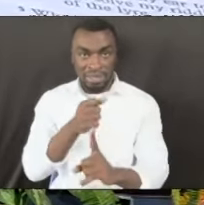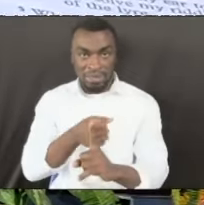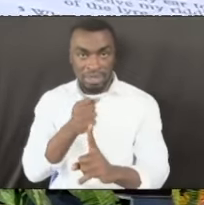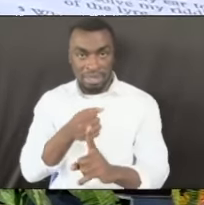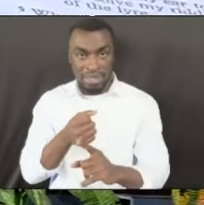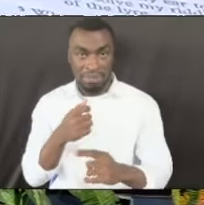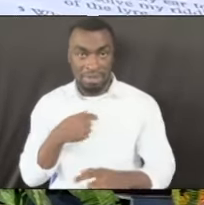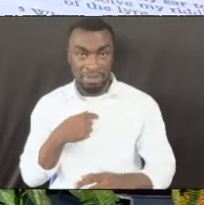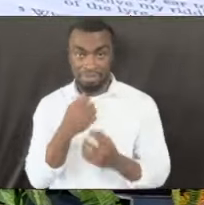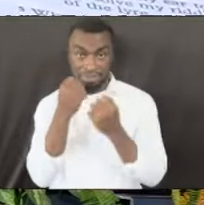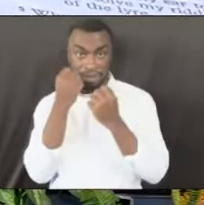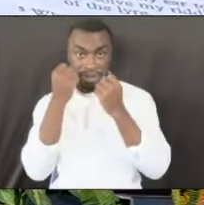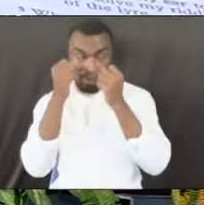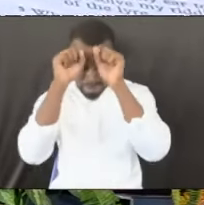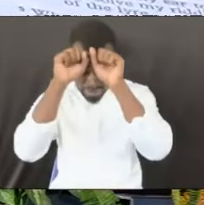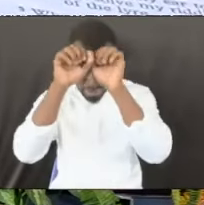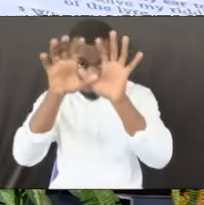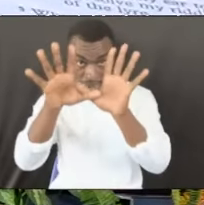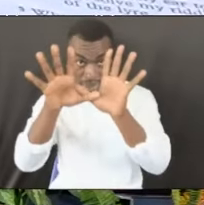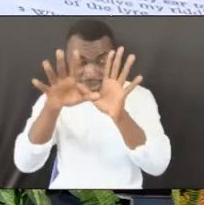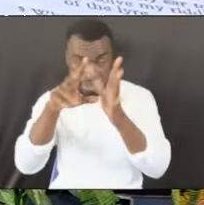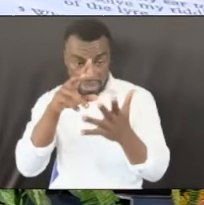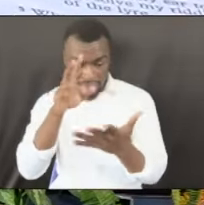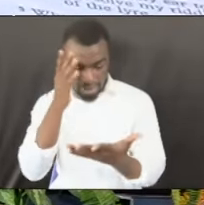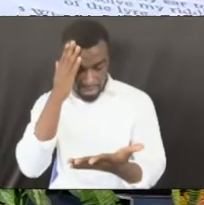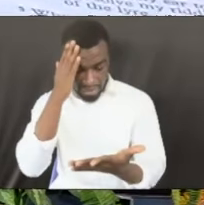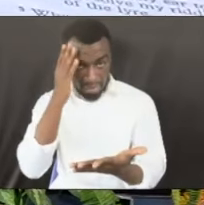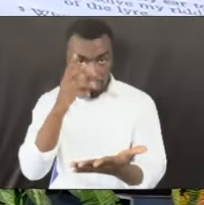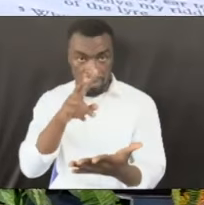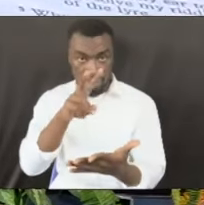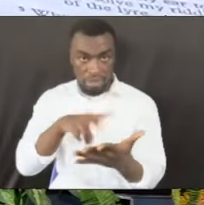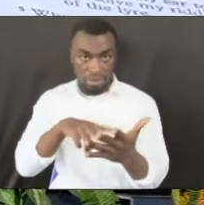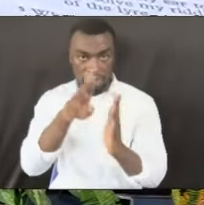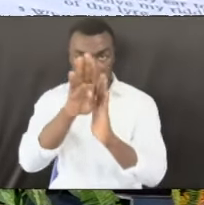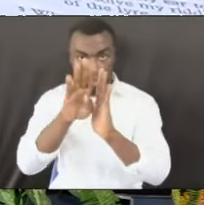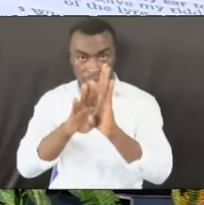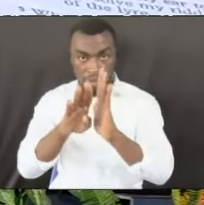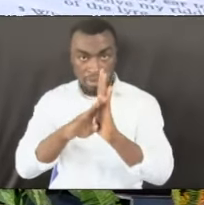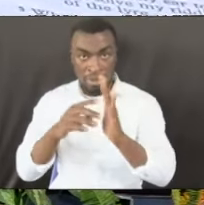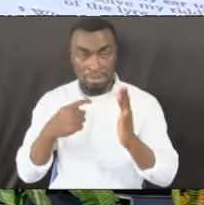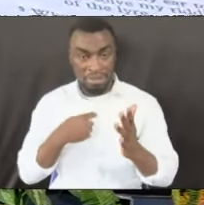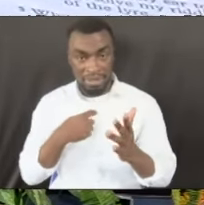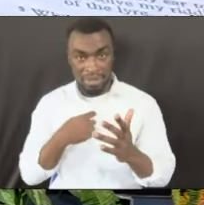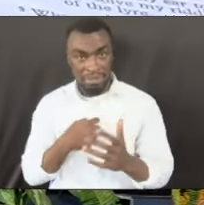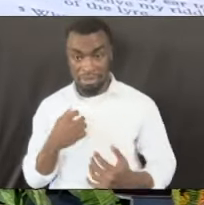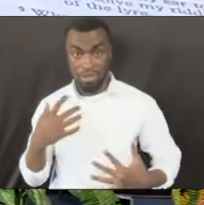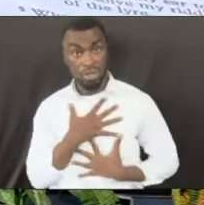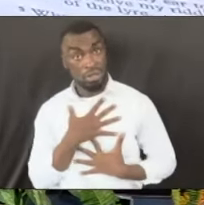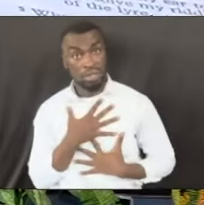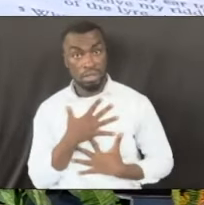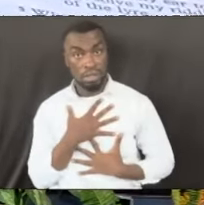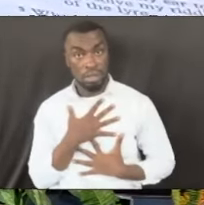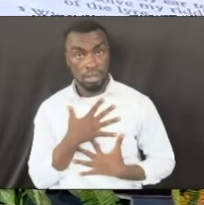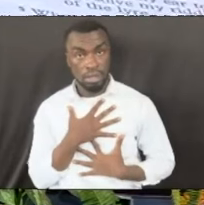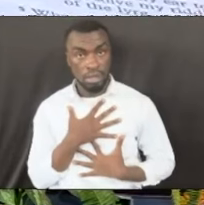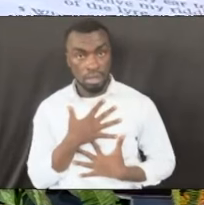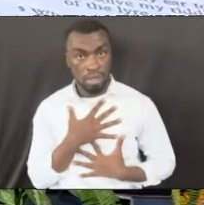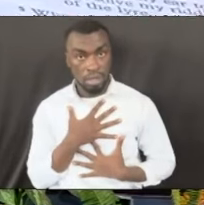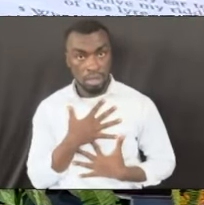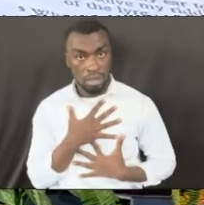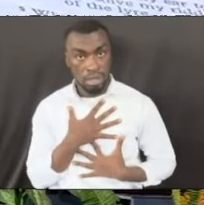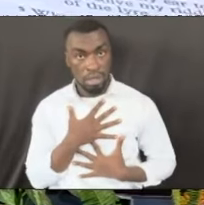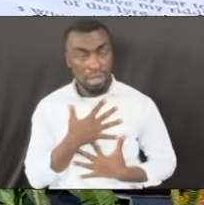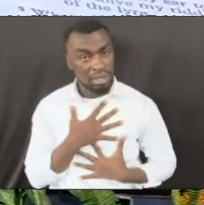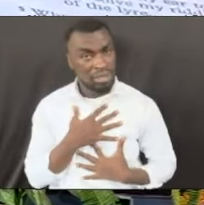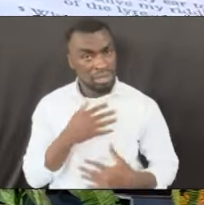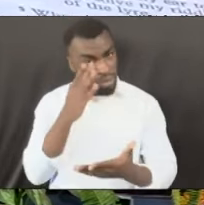surprised. They have a command of the scriptures. I am actually startled. And really,